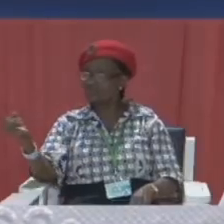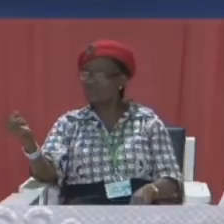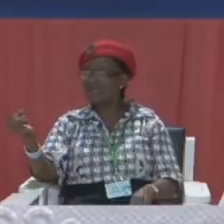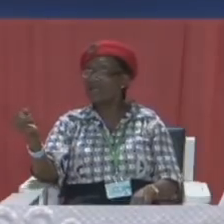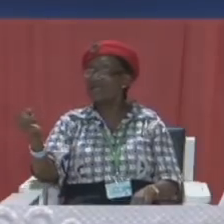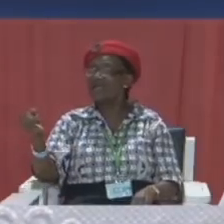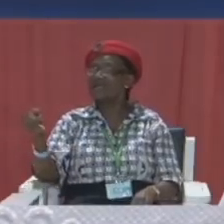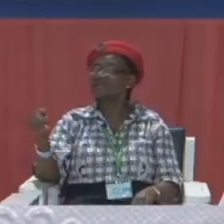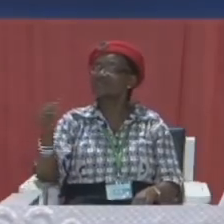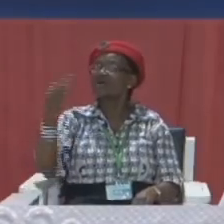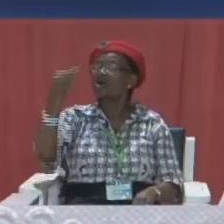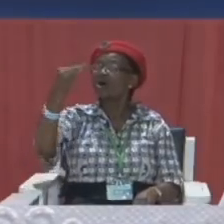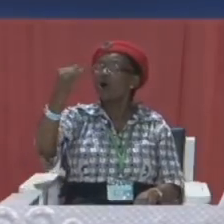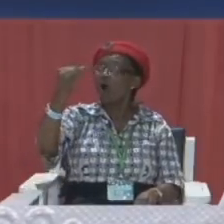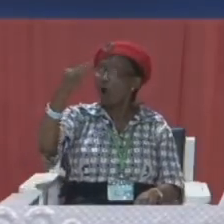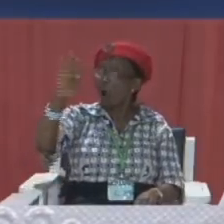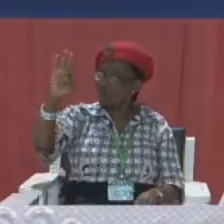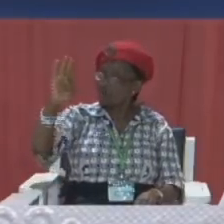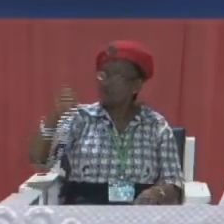awon eniyan.